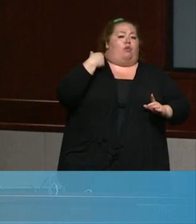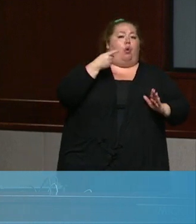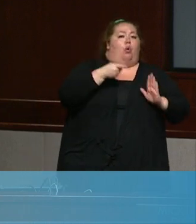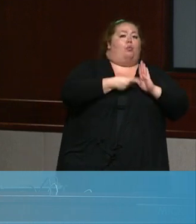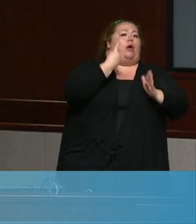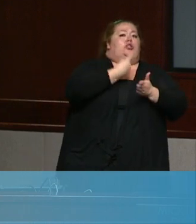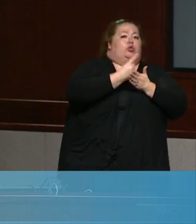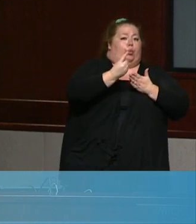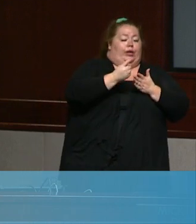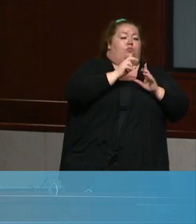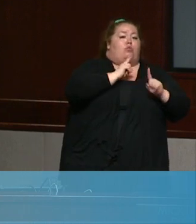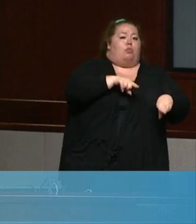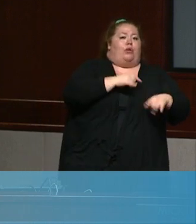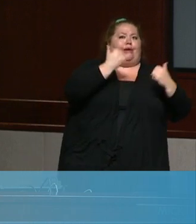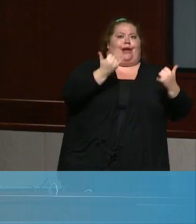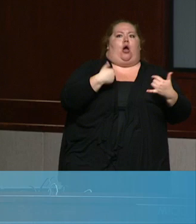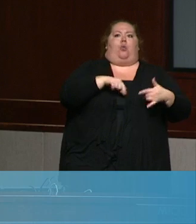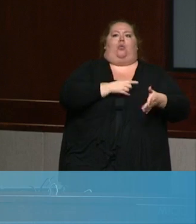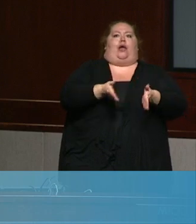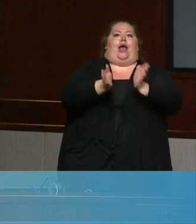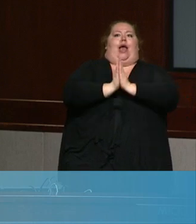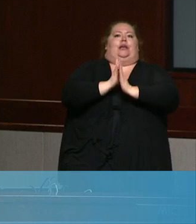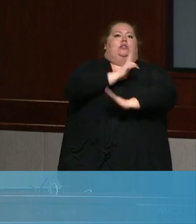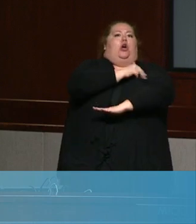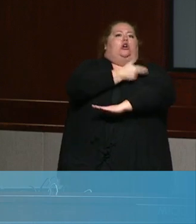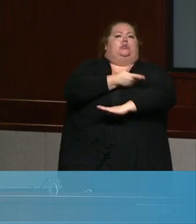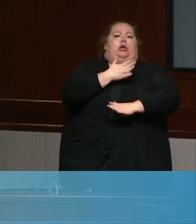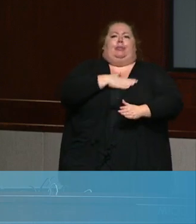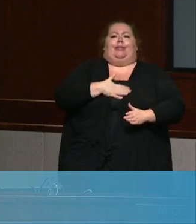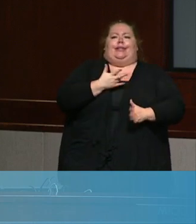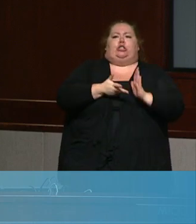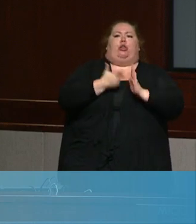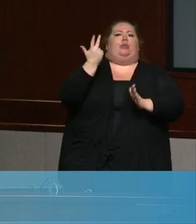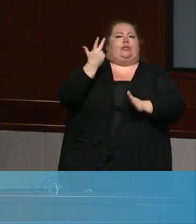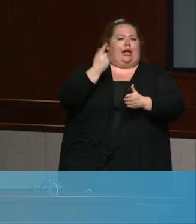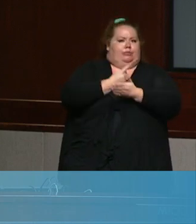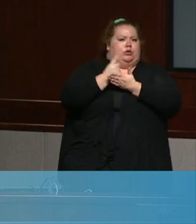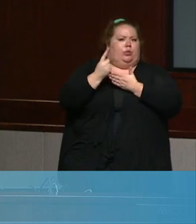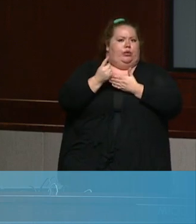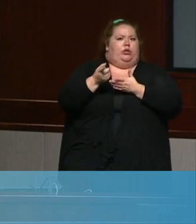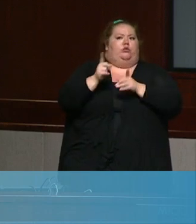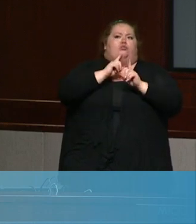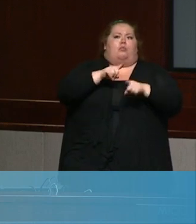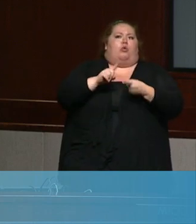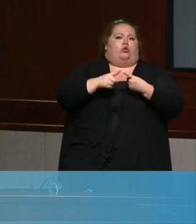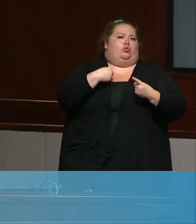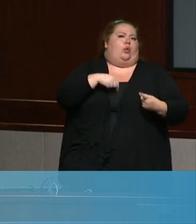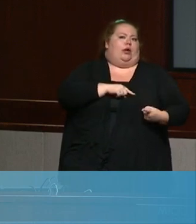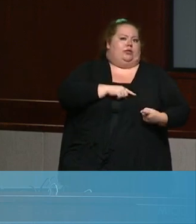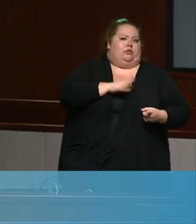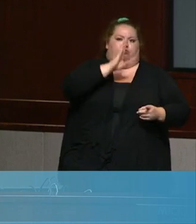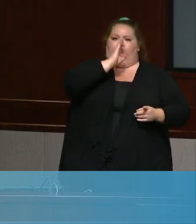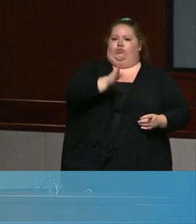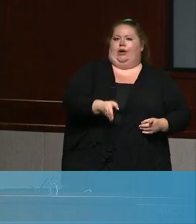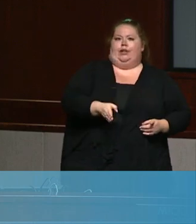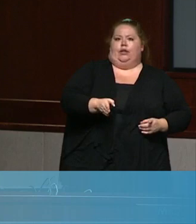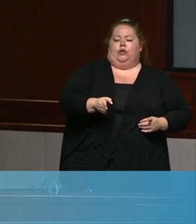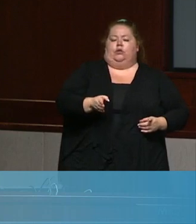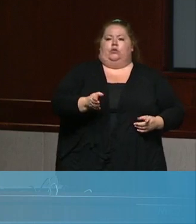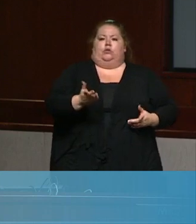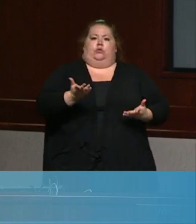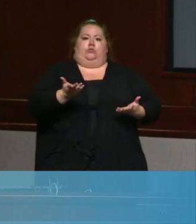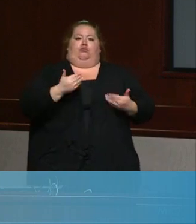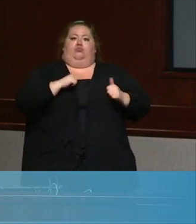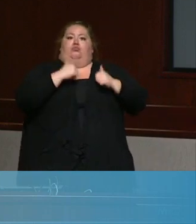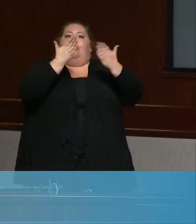this is above and beyond what is normally done, and it far exceeds the state standards, but we felt it provided